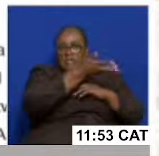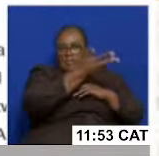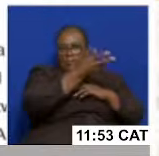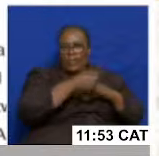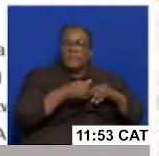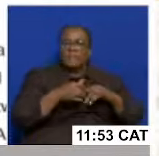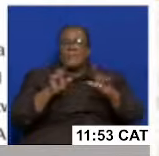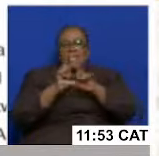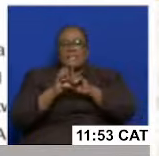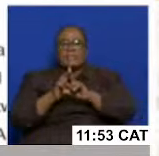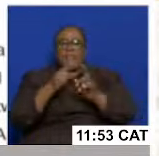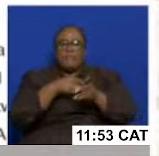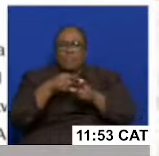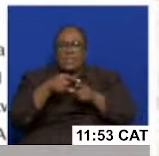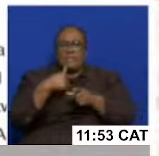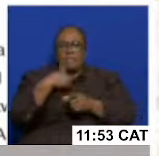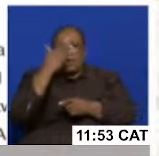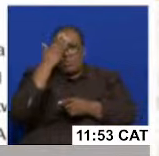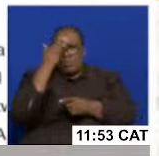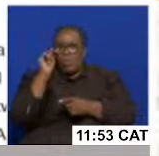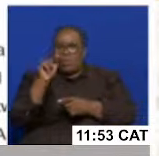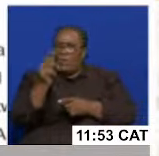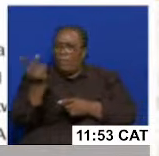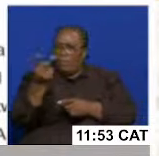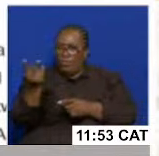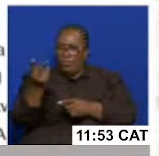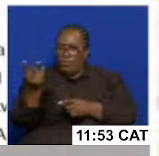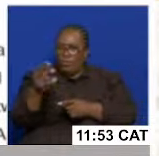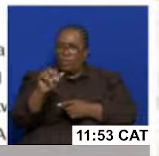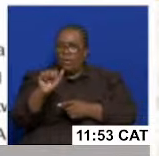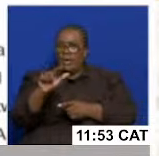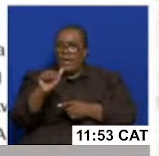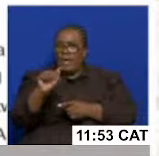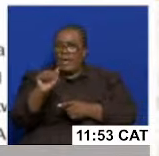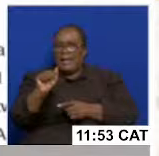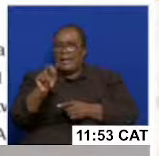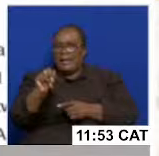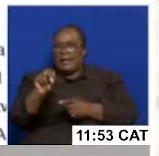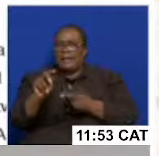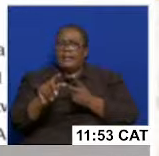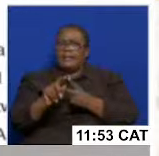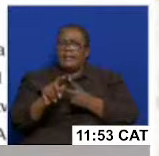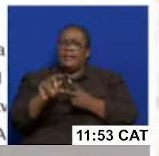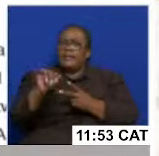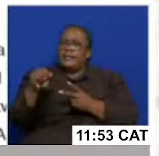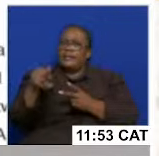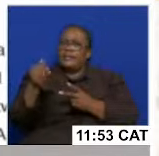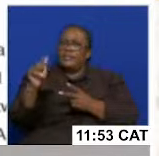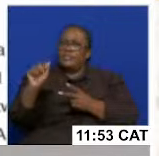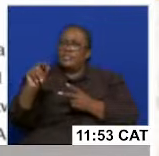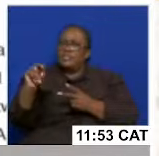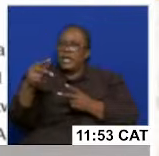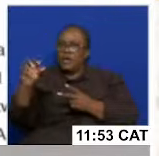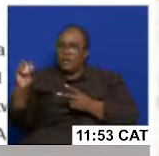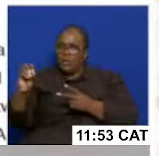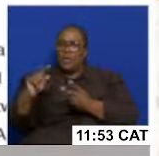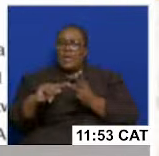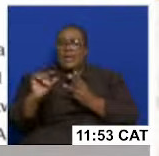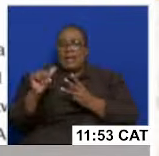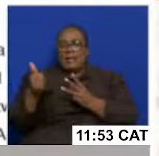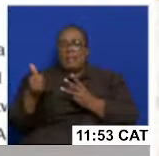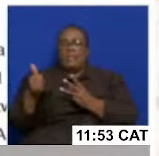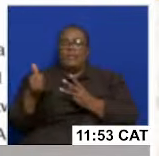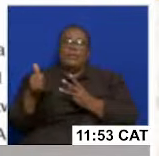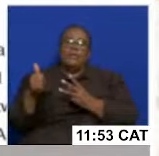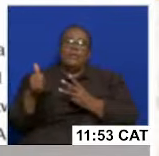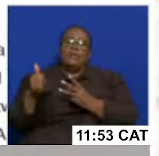that Alan, Django, Sonica Burden, and another dealer visited a Mr. Mohammed in Pretoria, where they